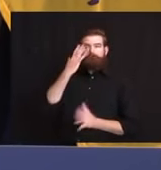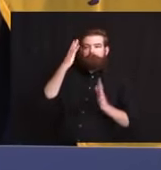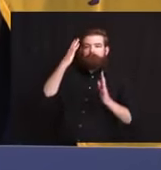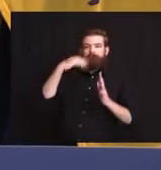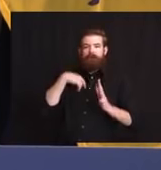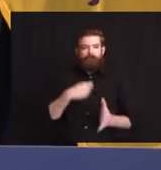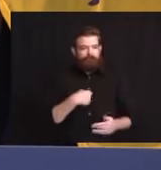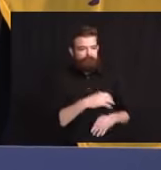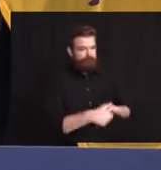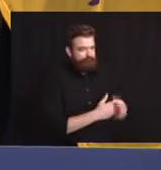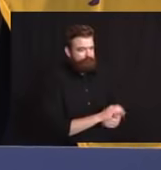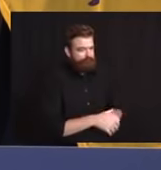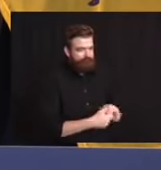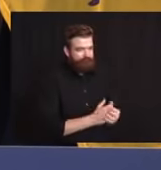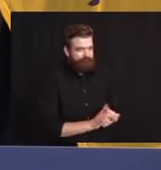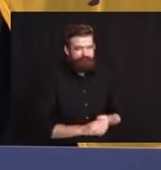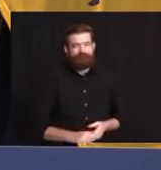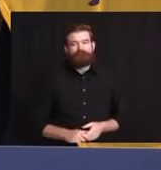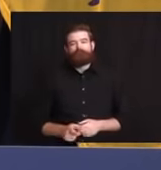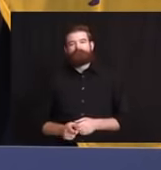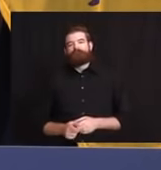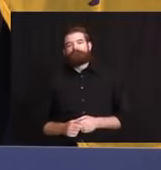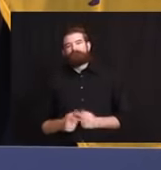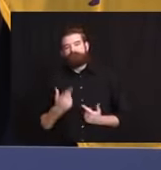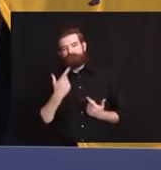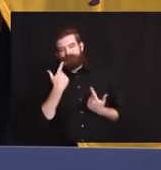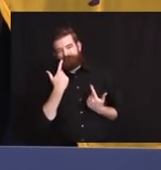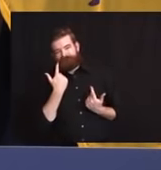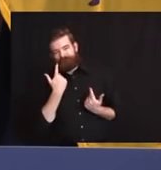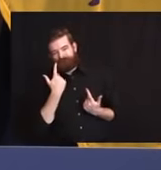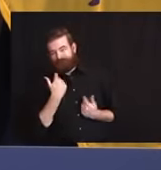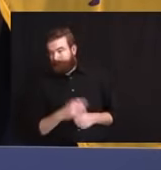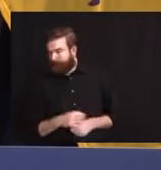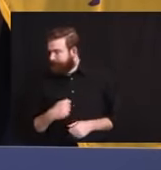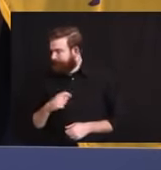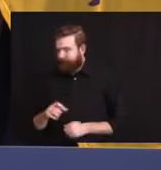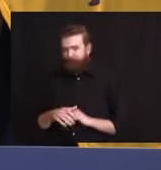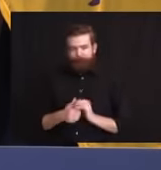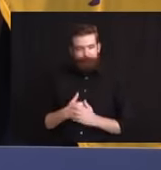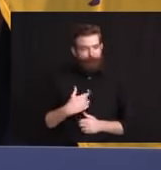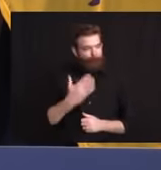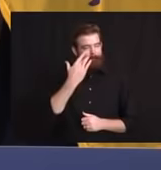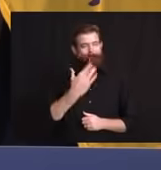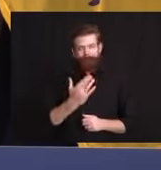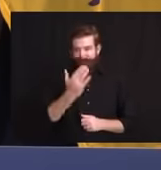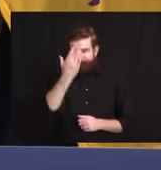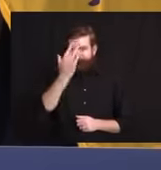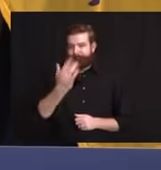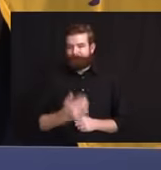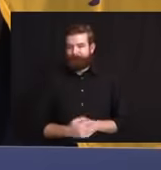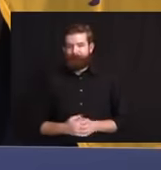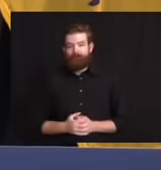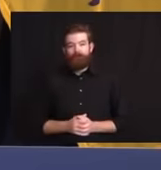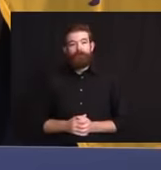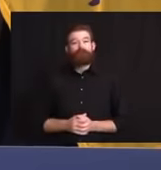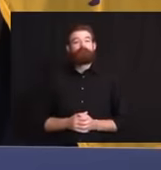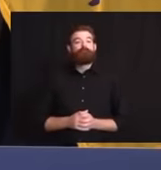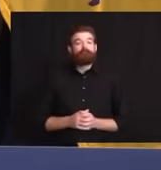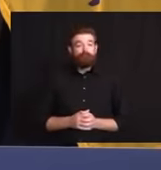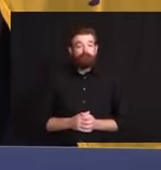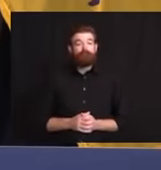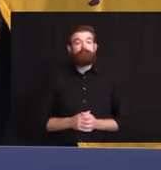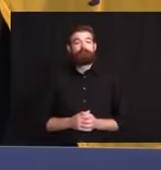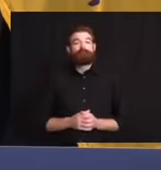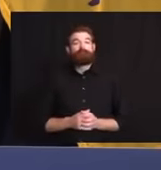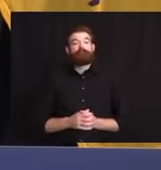alcohol-based fluid on. As I mentioned, Pat is not here for a good reason, and we keep the Team Callahan and the bride